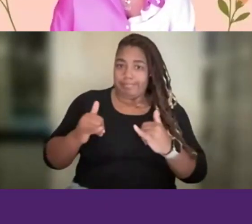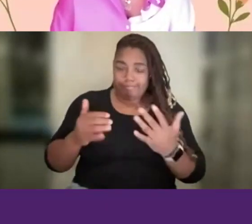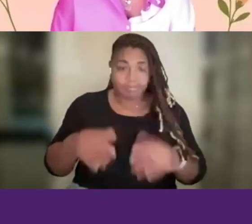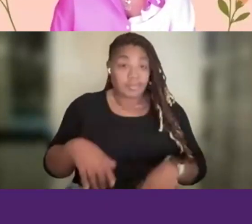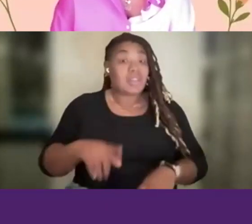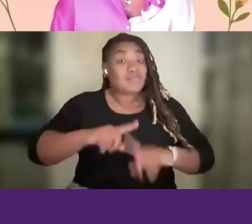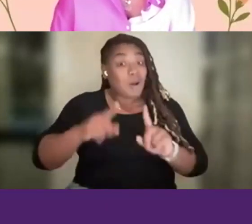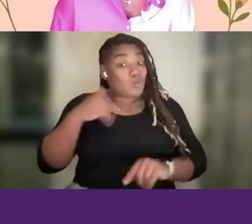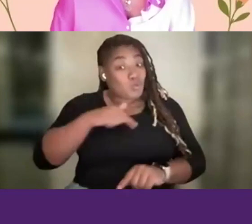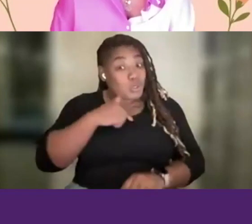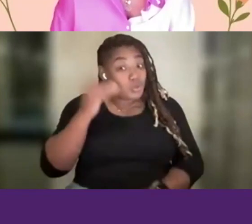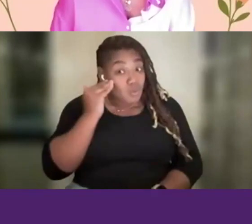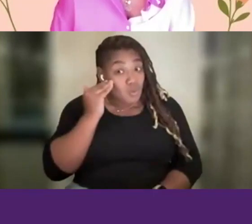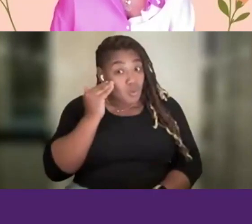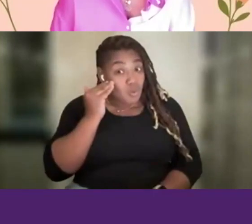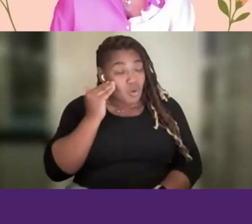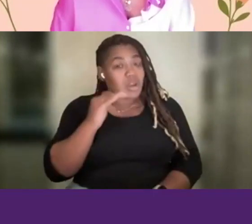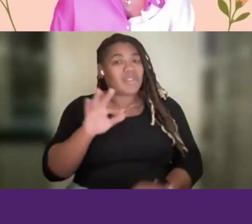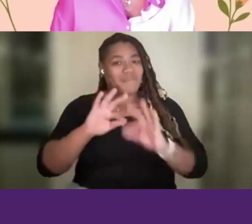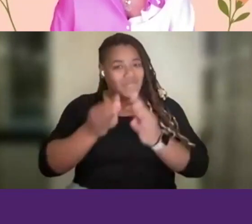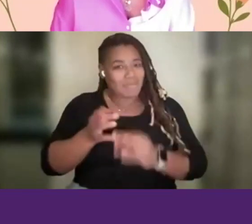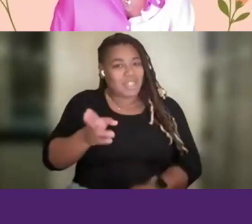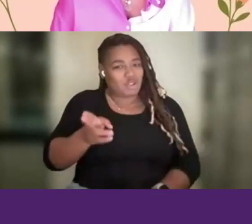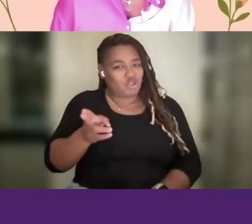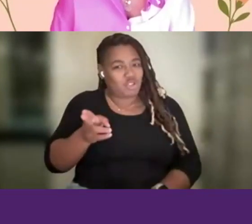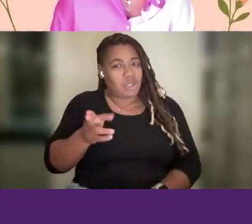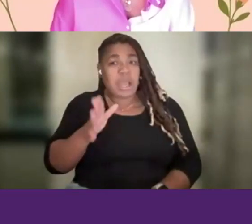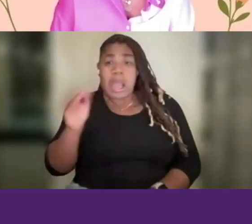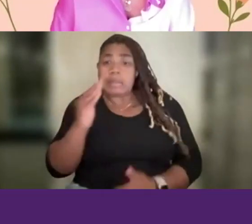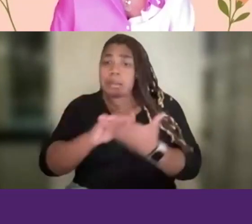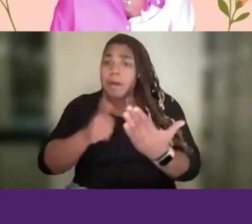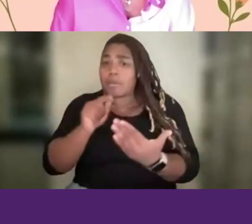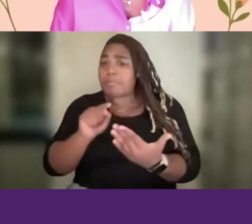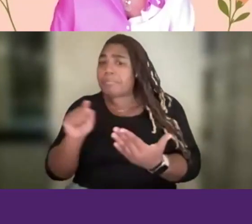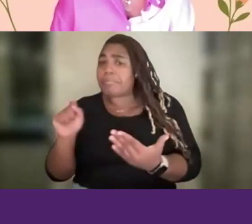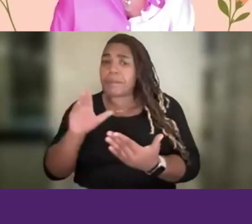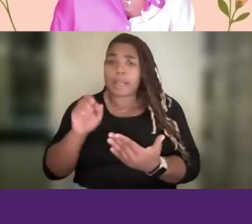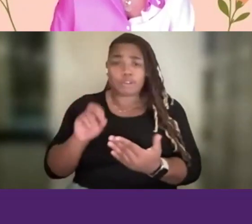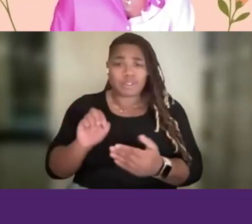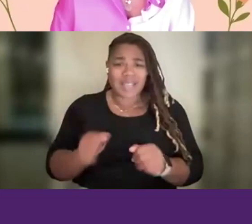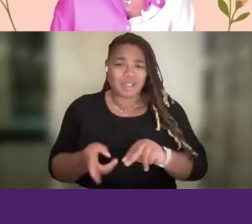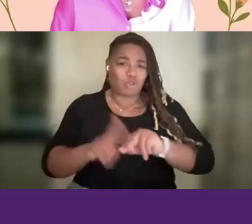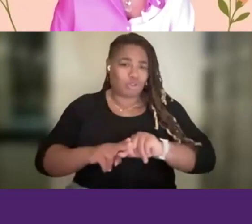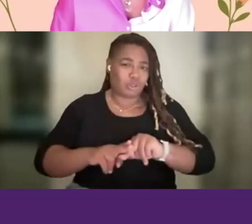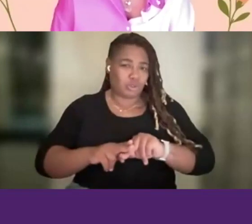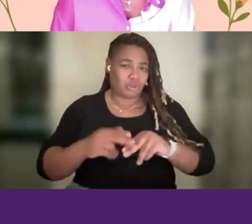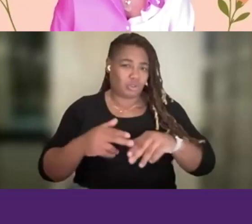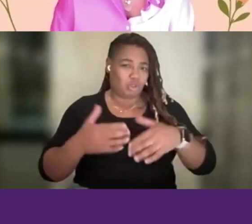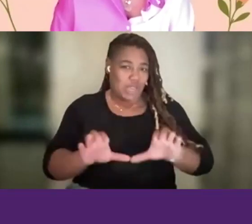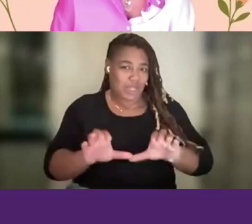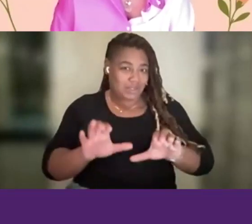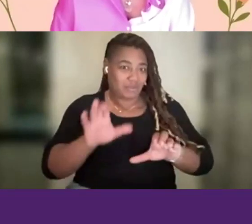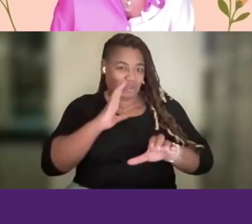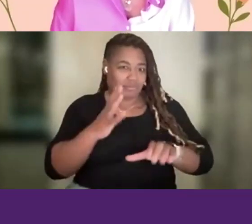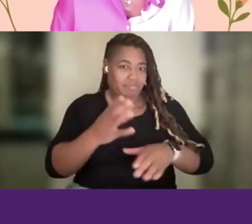heard from Dr. Hauser, family history of breast cancer and of some other cancers increases your chance of getting breast cancer significantly. In